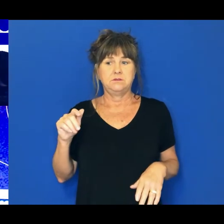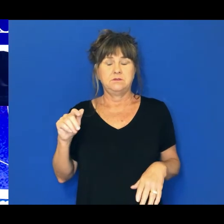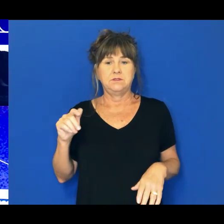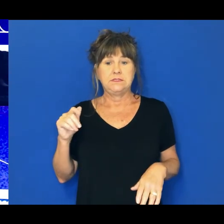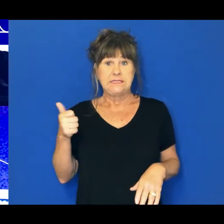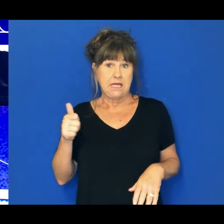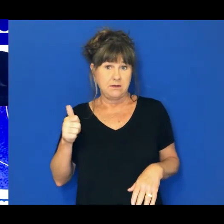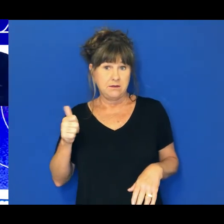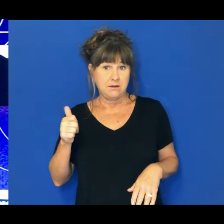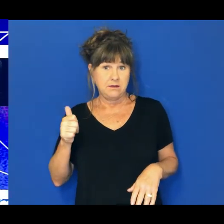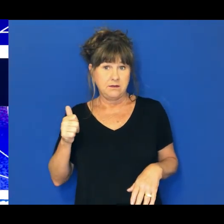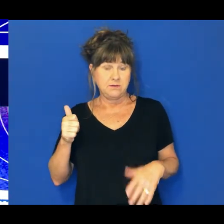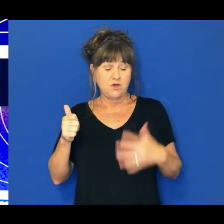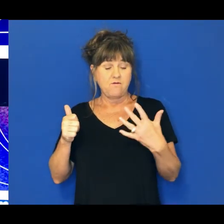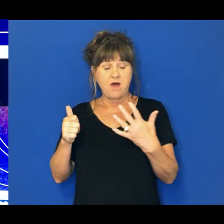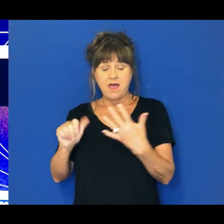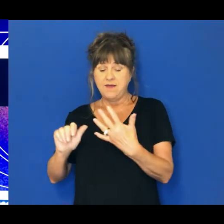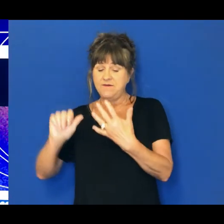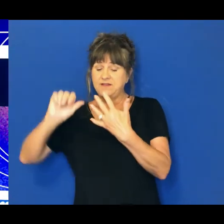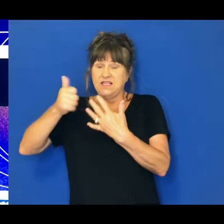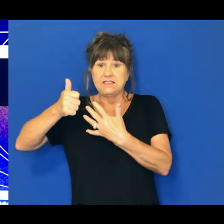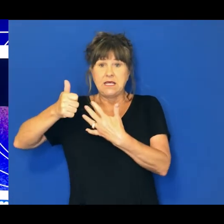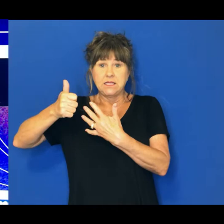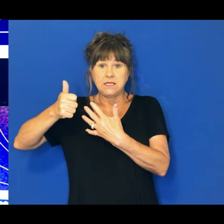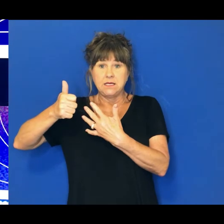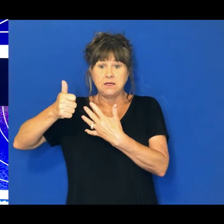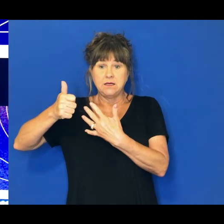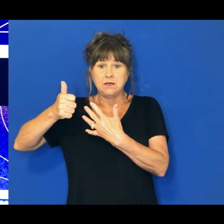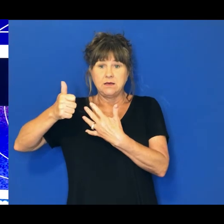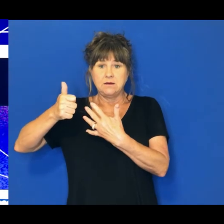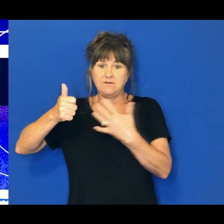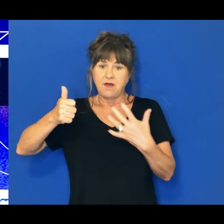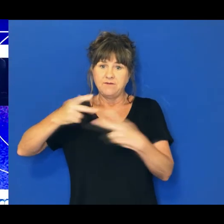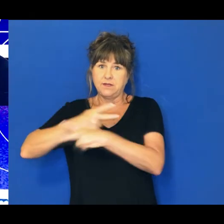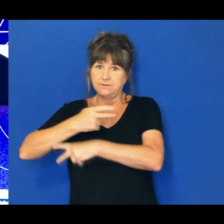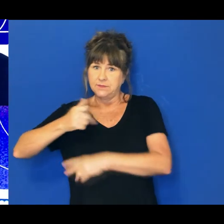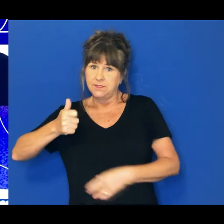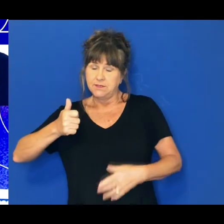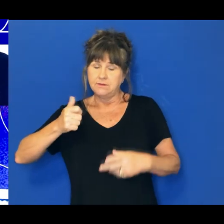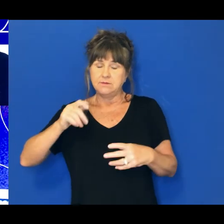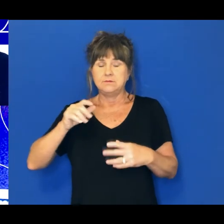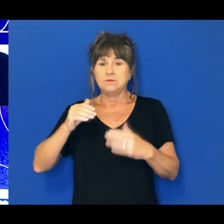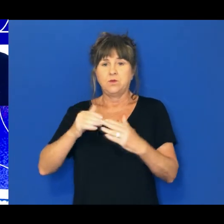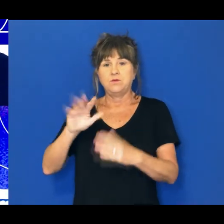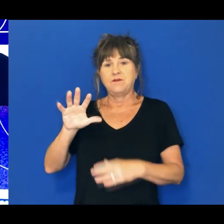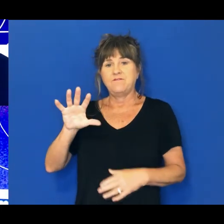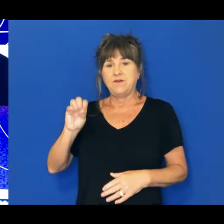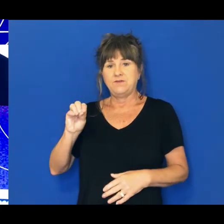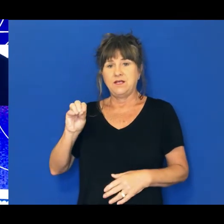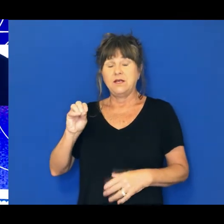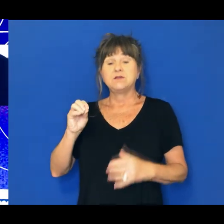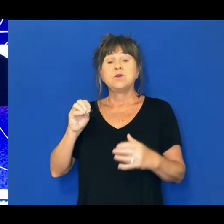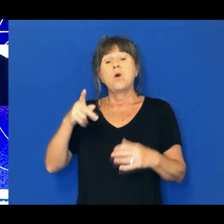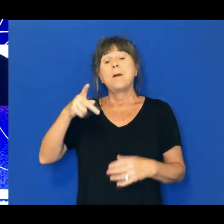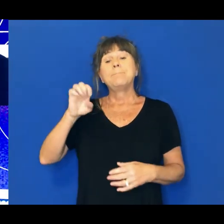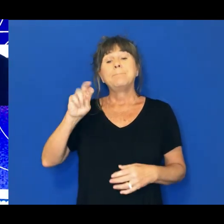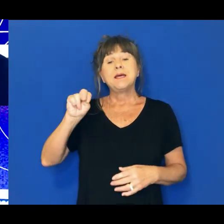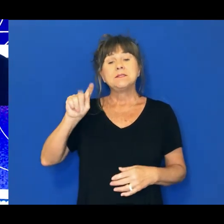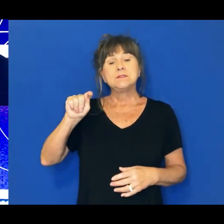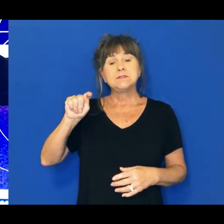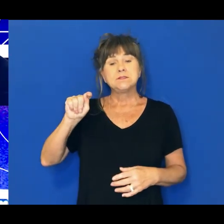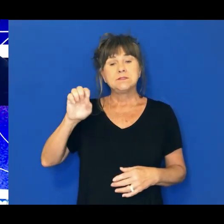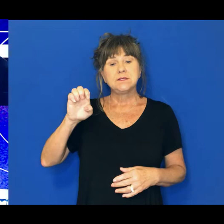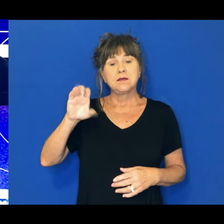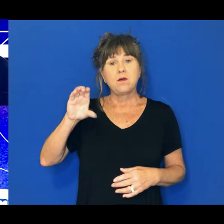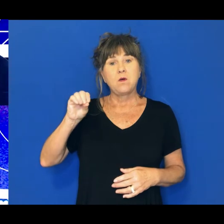50. Come on now. Come on, right? This ain't a trick question. 5 to the 10th power, 5 times 10 is 50. Pentecost Sunday